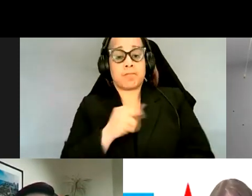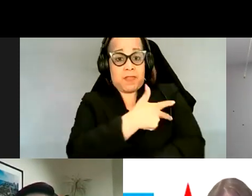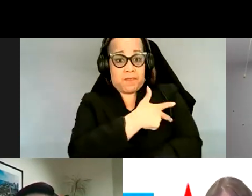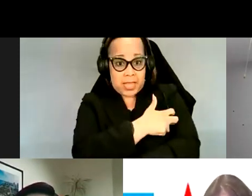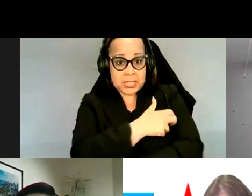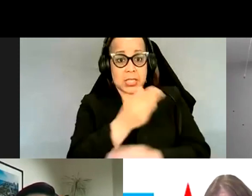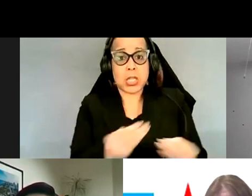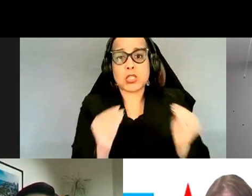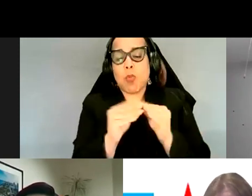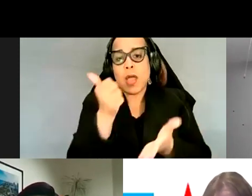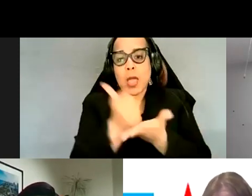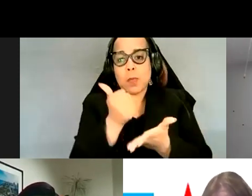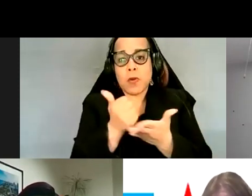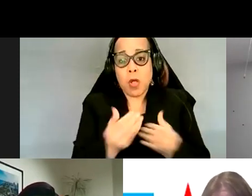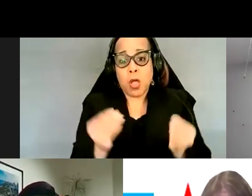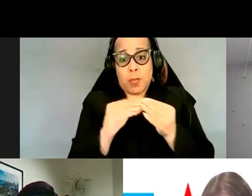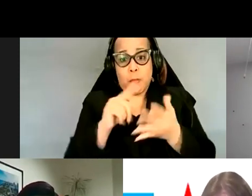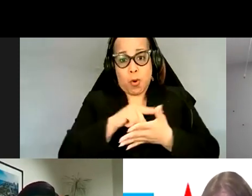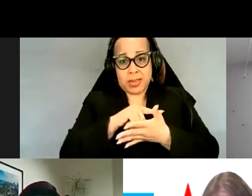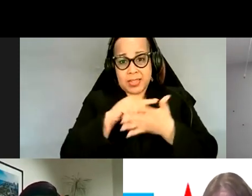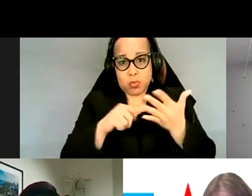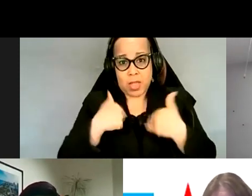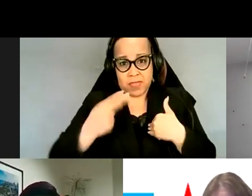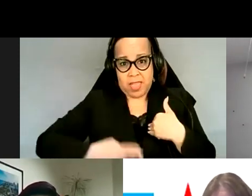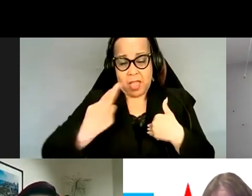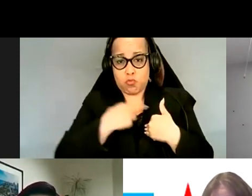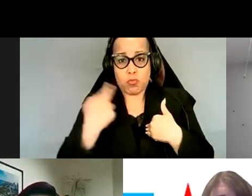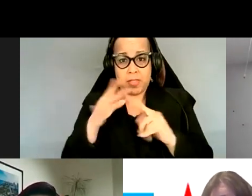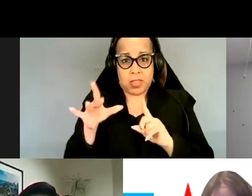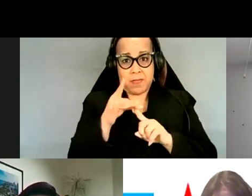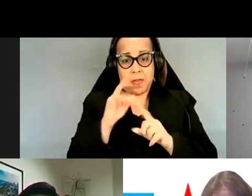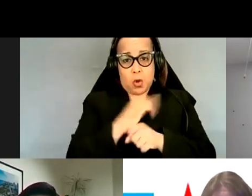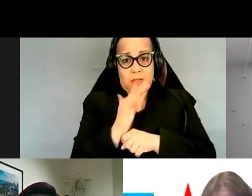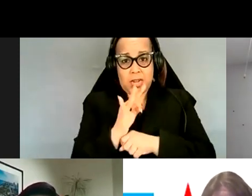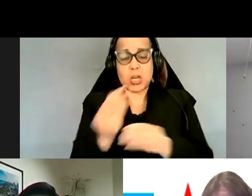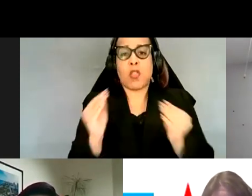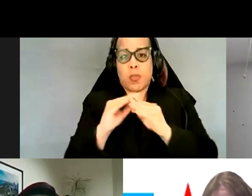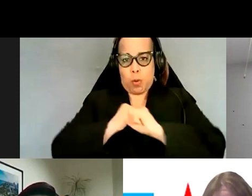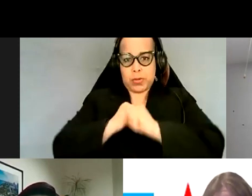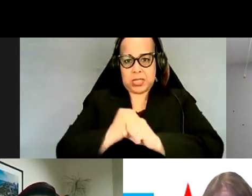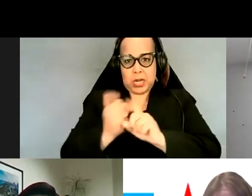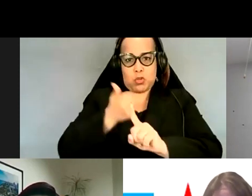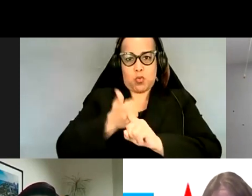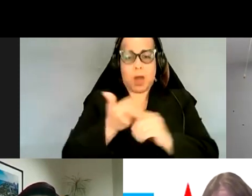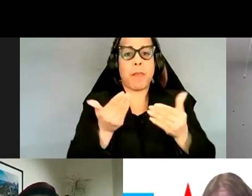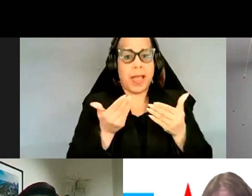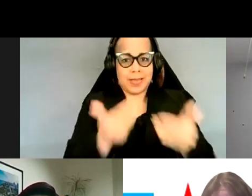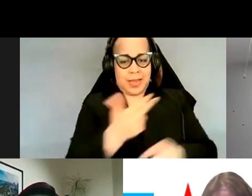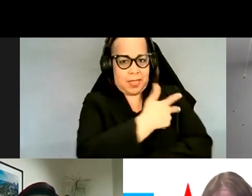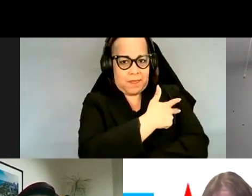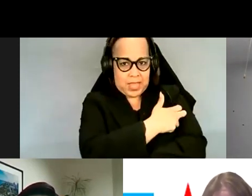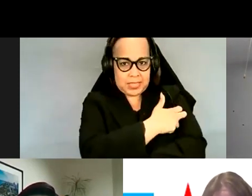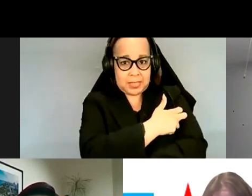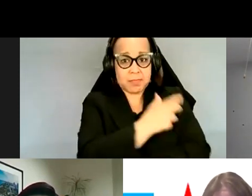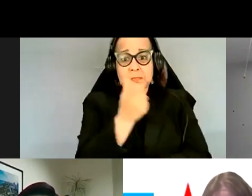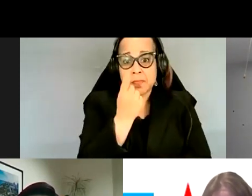more helpful if the more conditions you have, the higher risk of getting COVID-19, the more protected you are and by getting those vaccines.